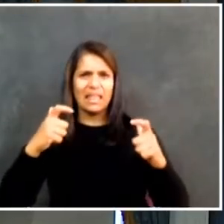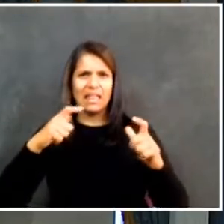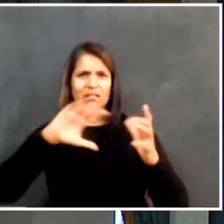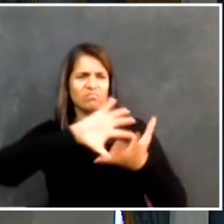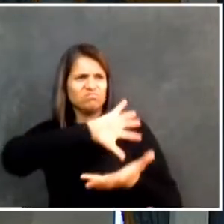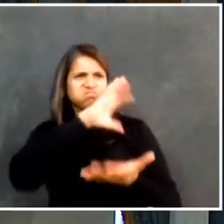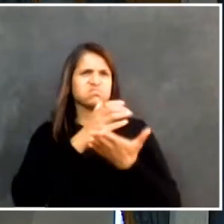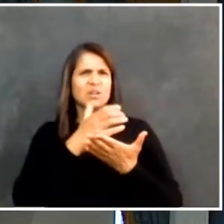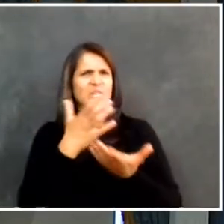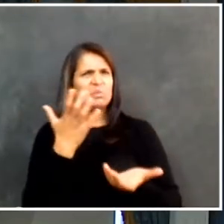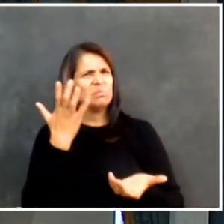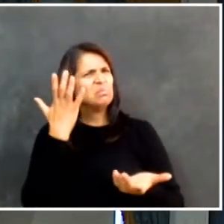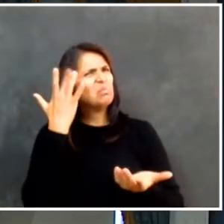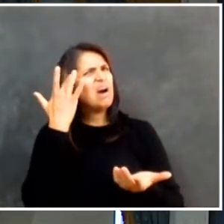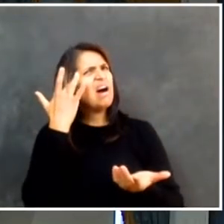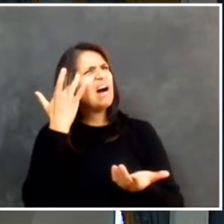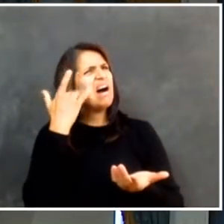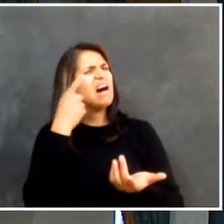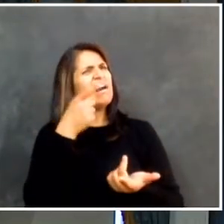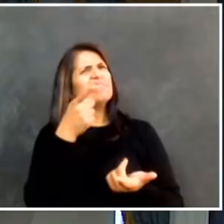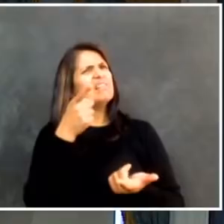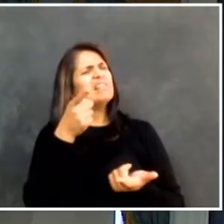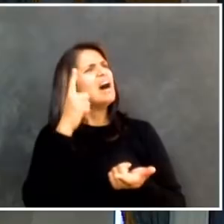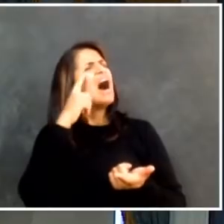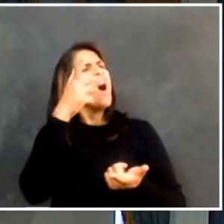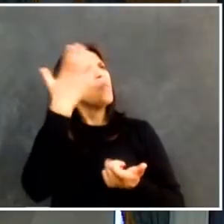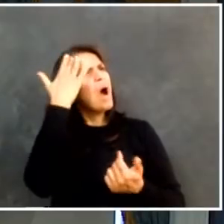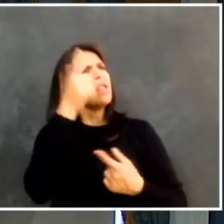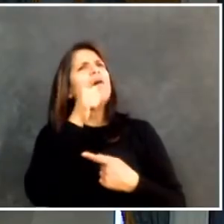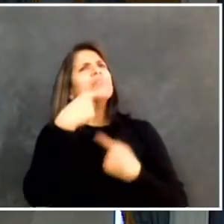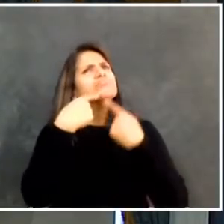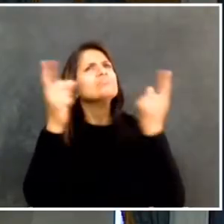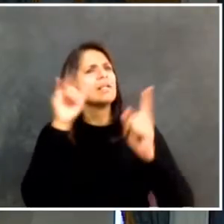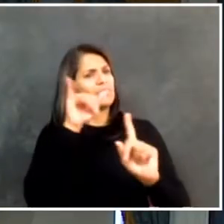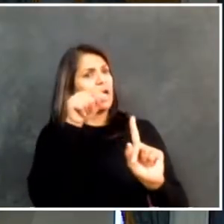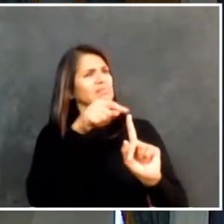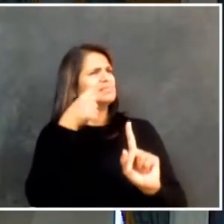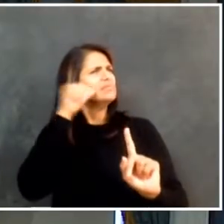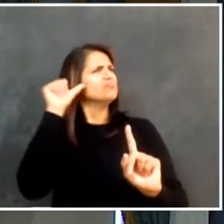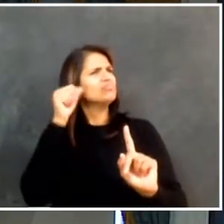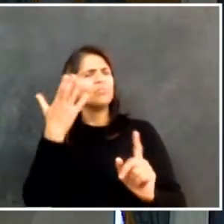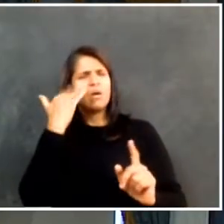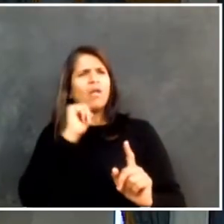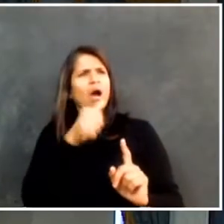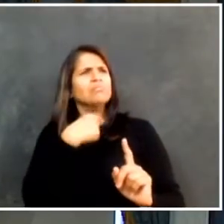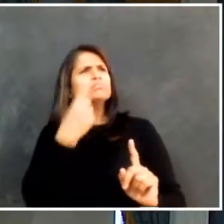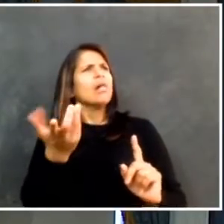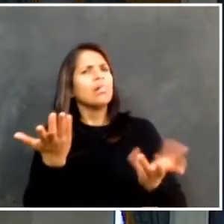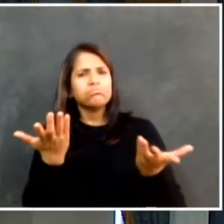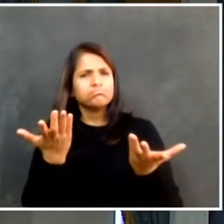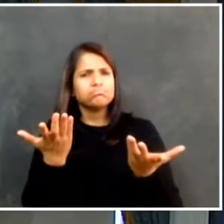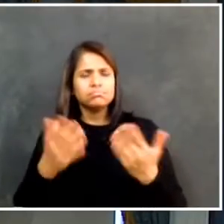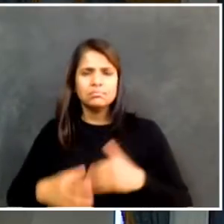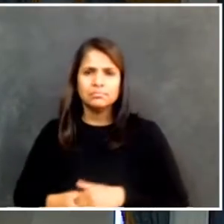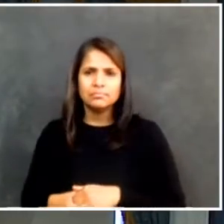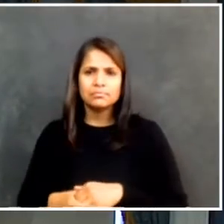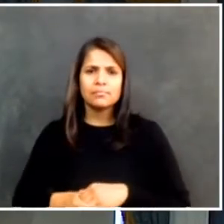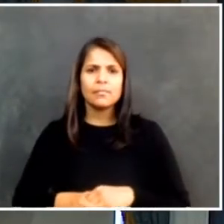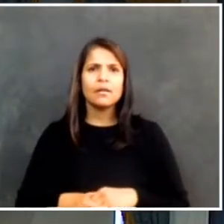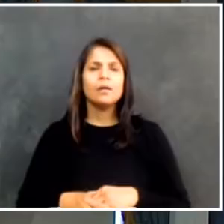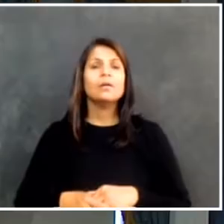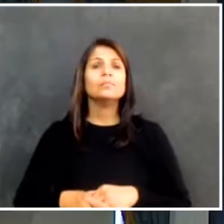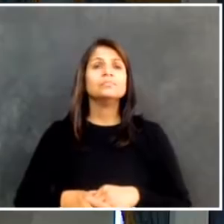caused either directly or indirectly by COVID could be closer to 13,000? Yeah, I think to your question,